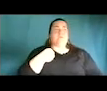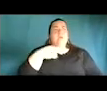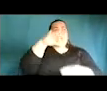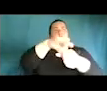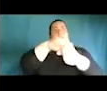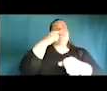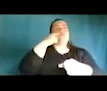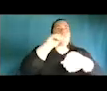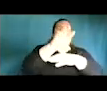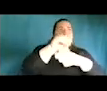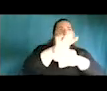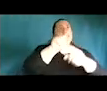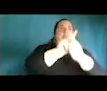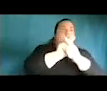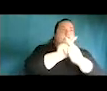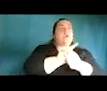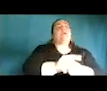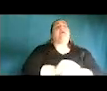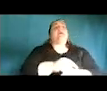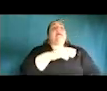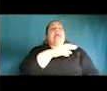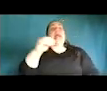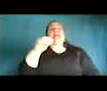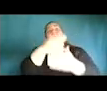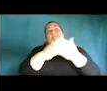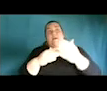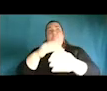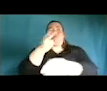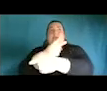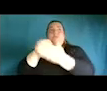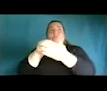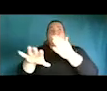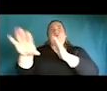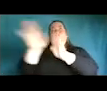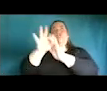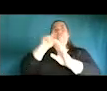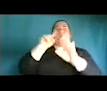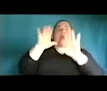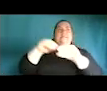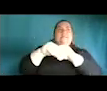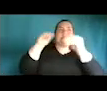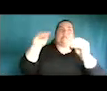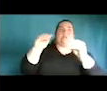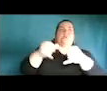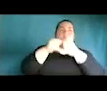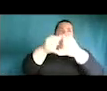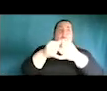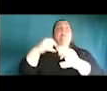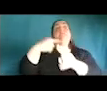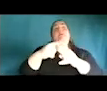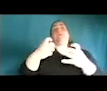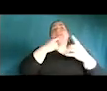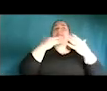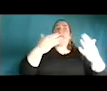and our outstanding graduate students chosen for the Excellence in Teaching Award. I also want to thank the Sheridan Center for organizing